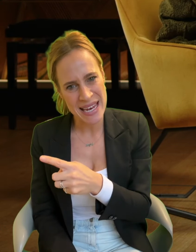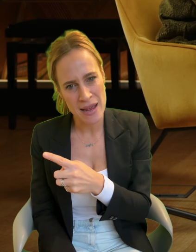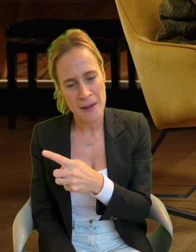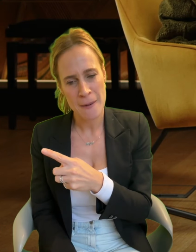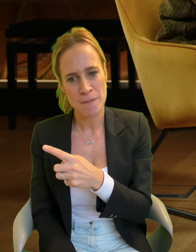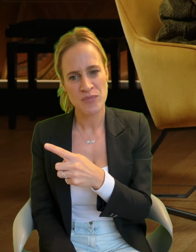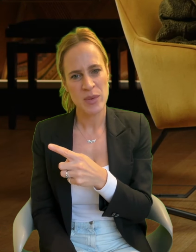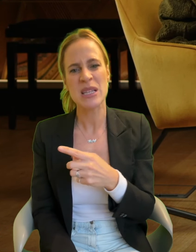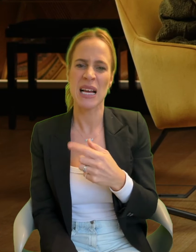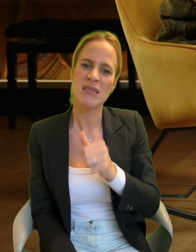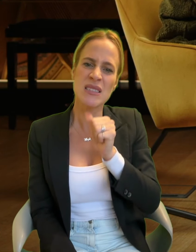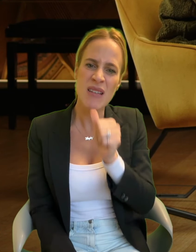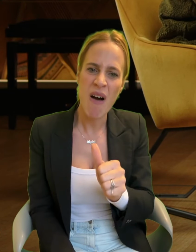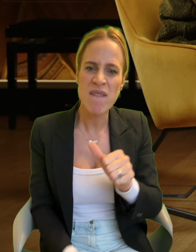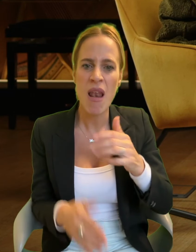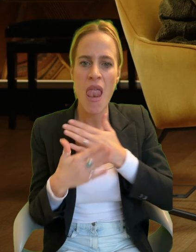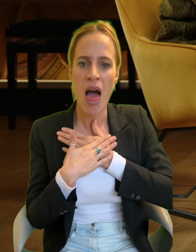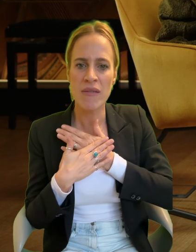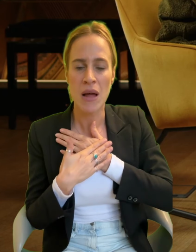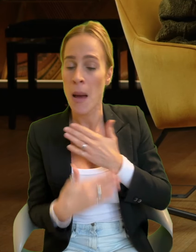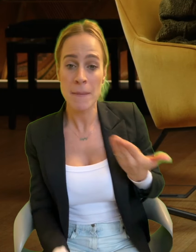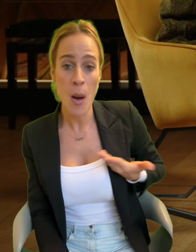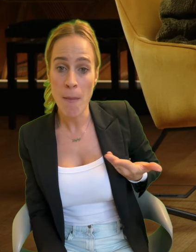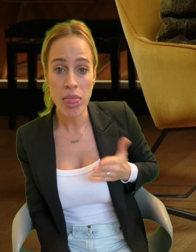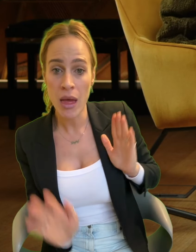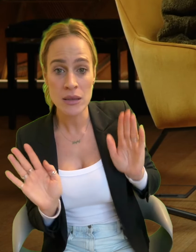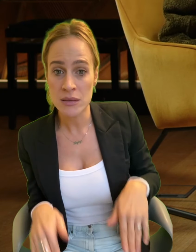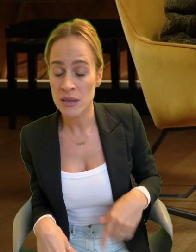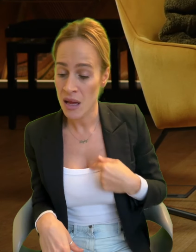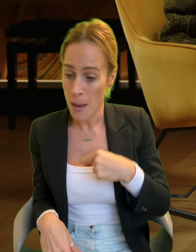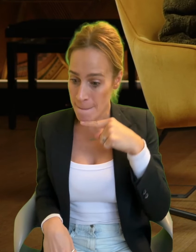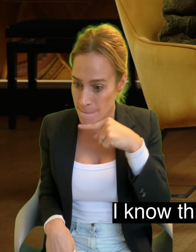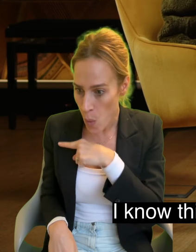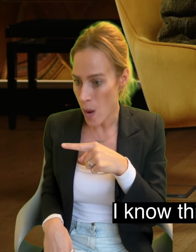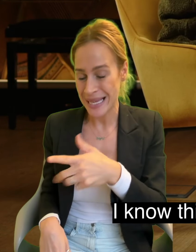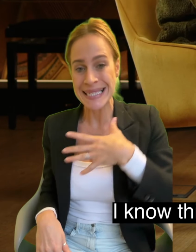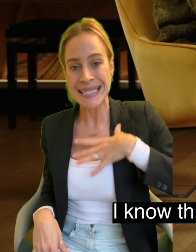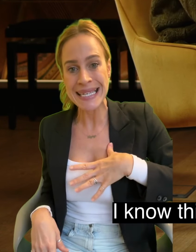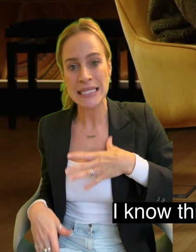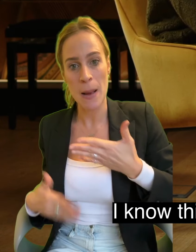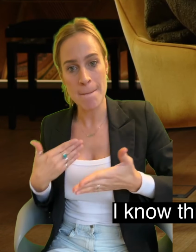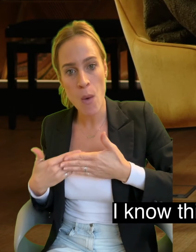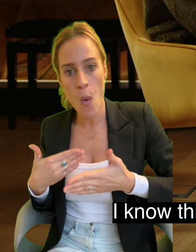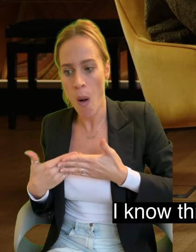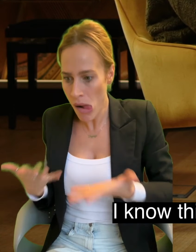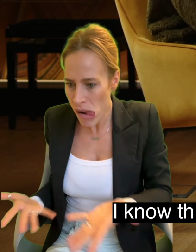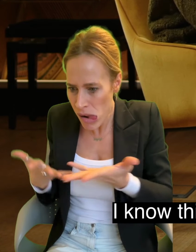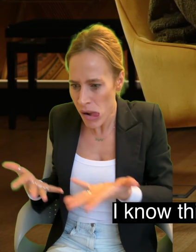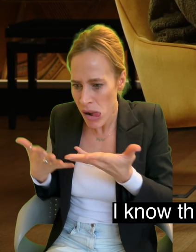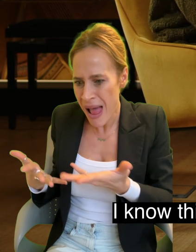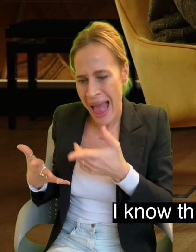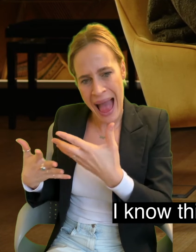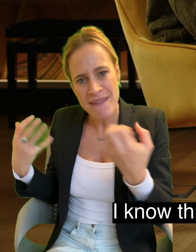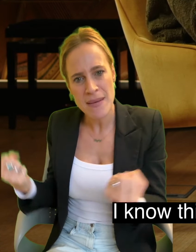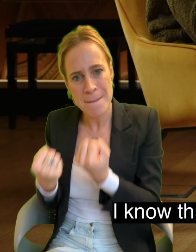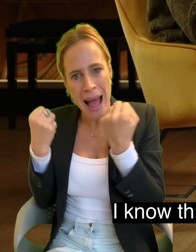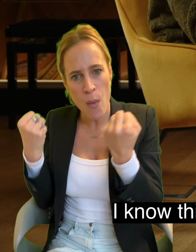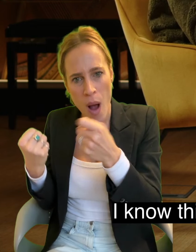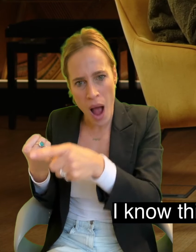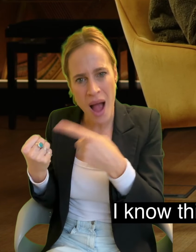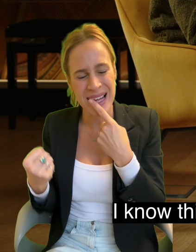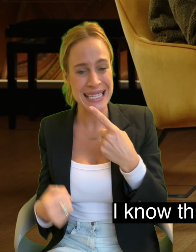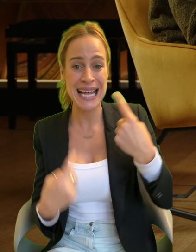pushed him. Tough love. I wasn't bothered if his parents were there. I'm like, I know this boy's got more in him. I know this boy's got so much more in him, and he's